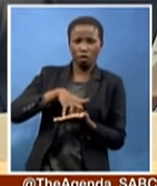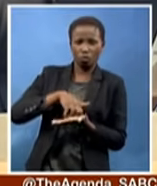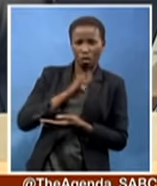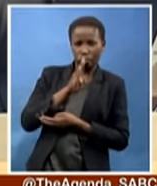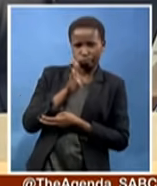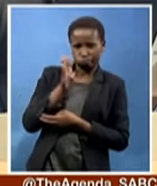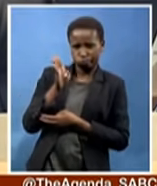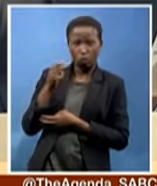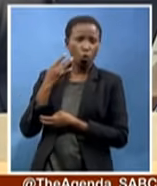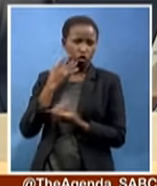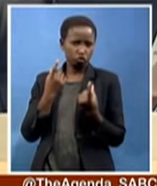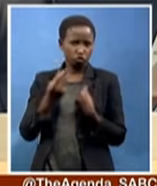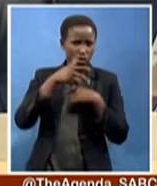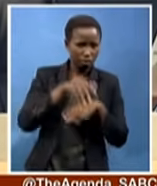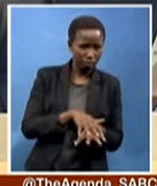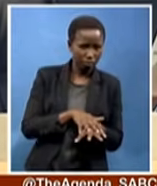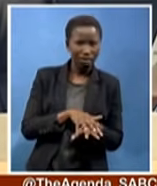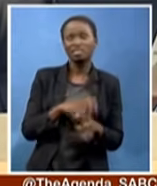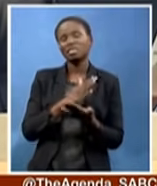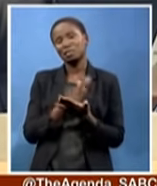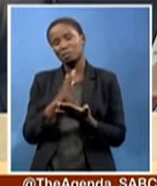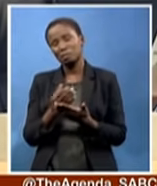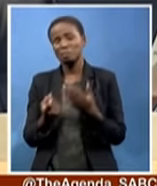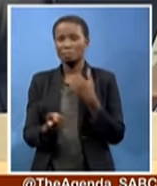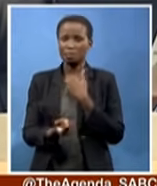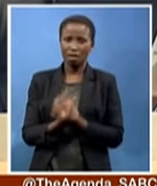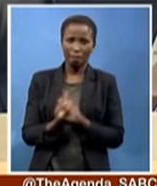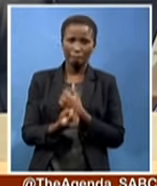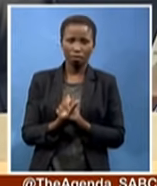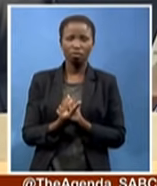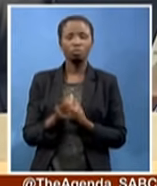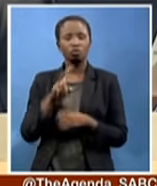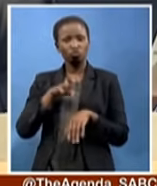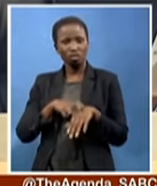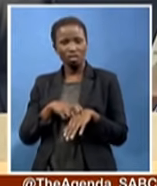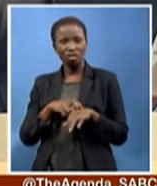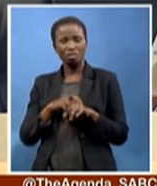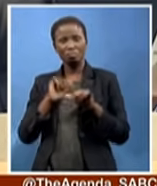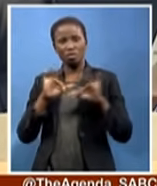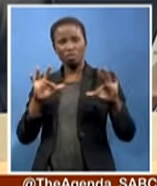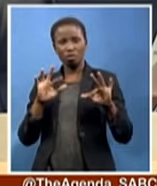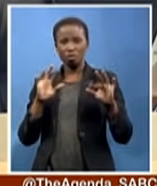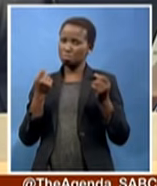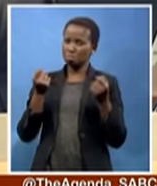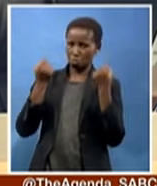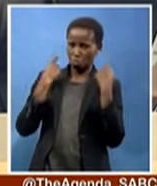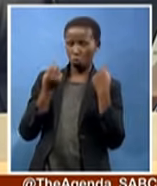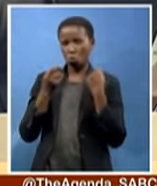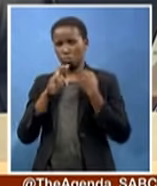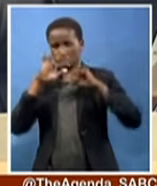for greater clarity, both within political parties and the state.